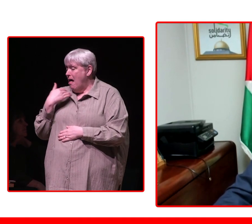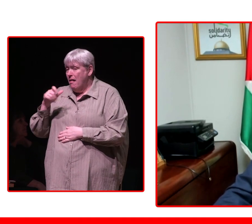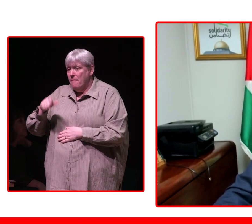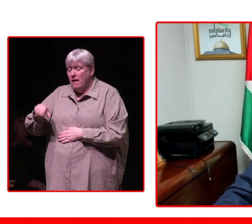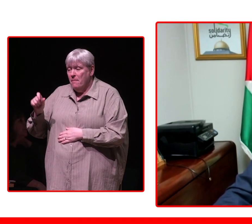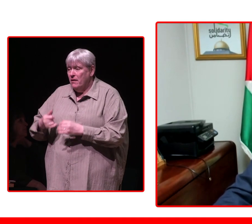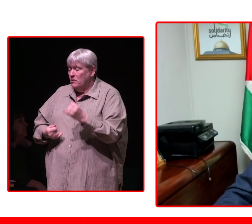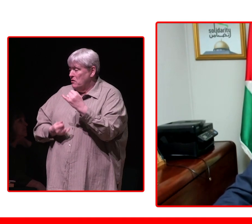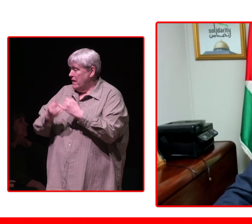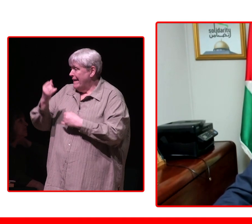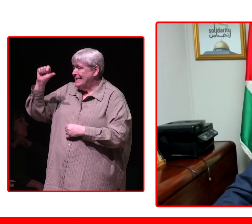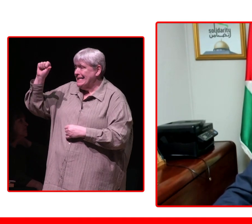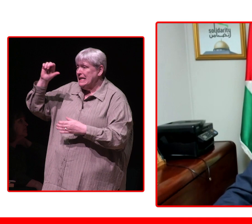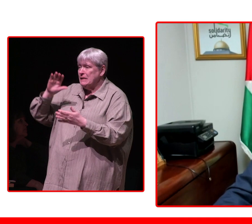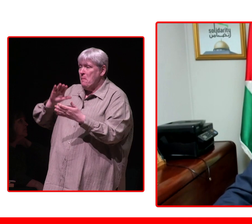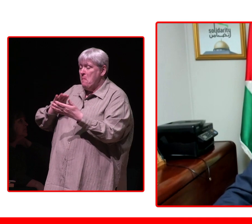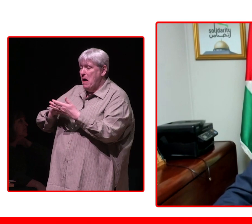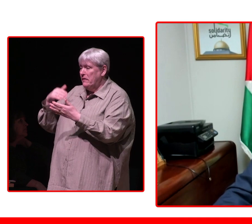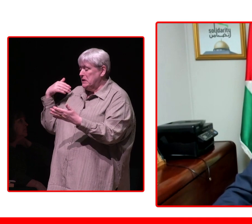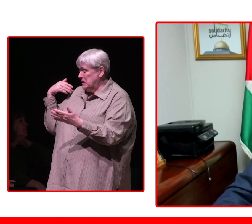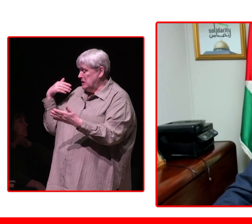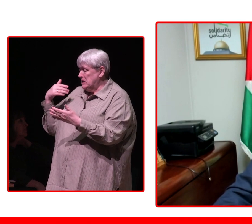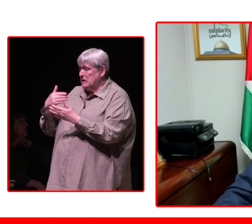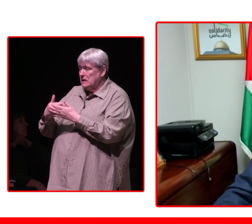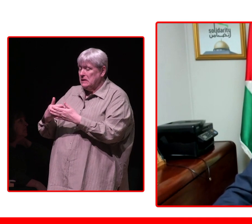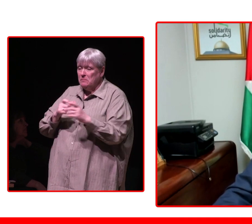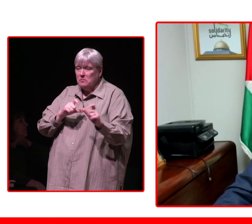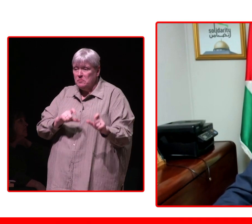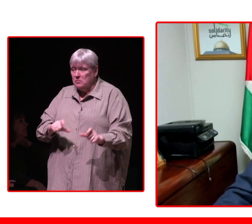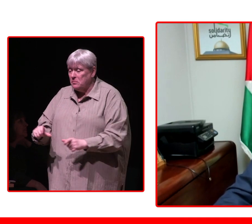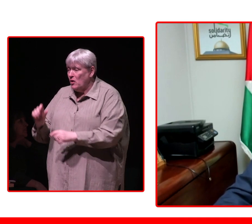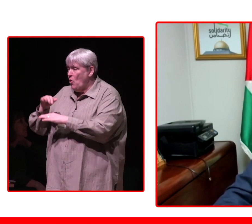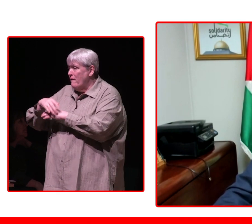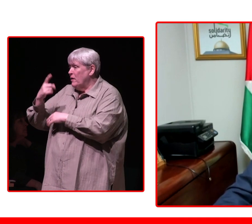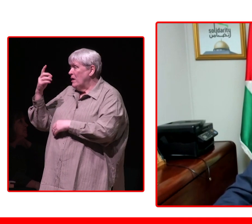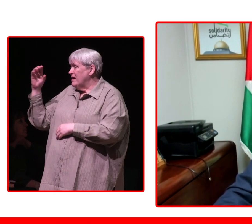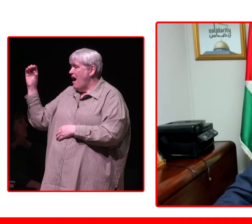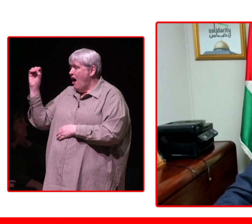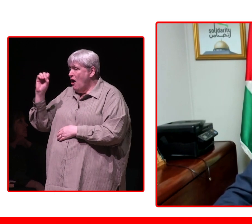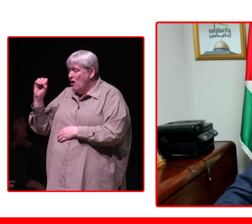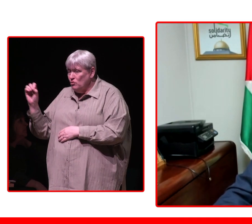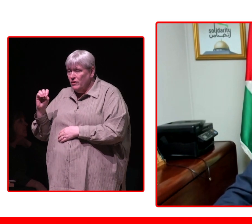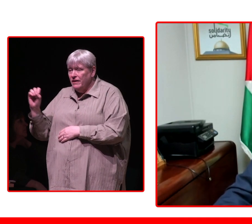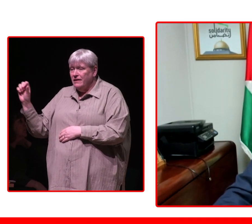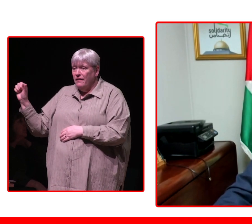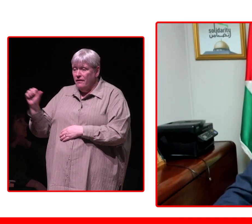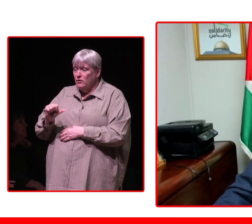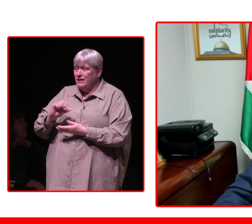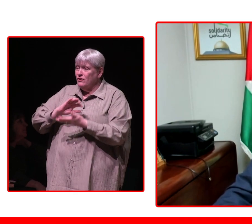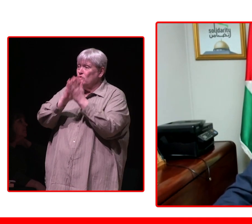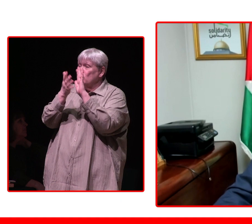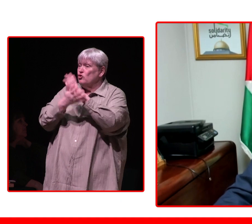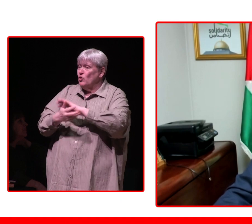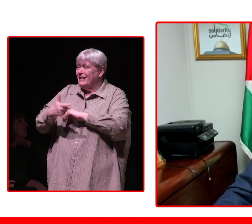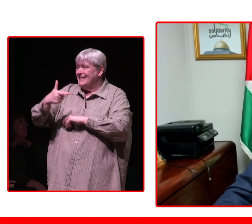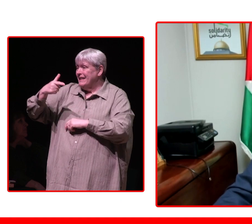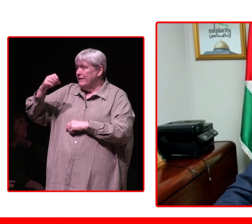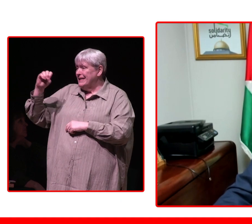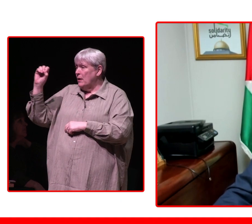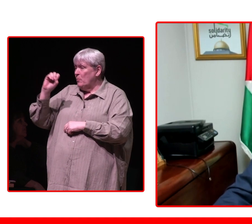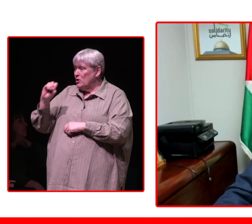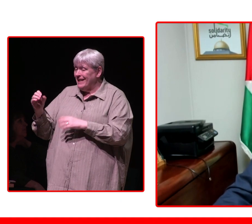last 6 months that has killed and wounded over 100,000 people, destroyed 70% of Gaza's housing stock,